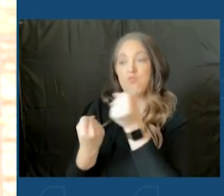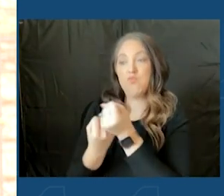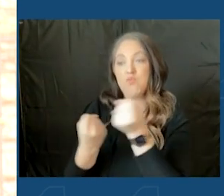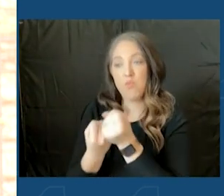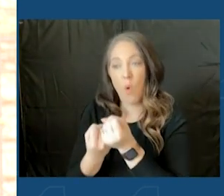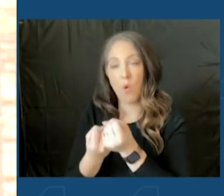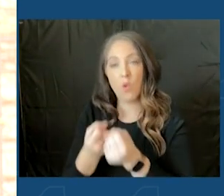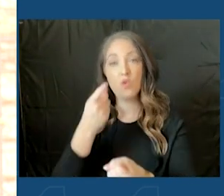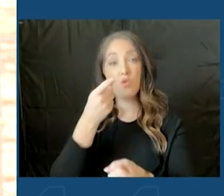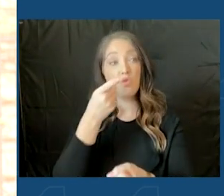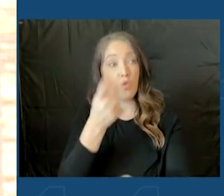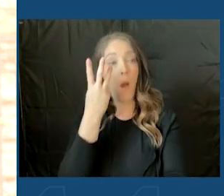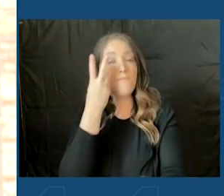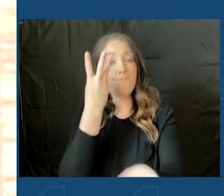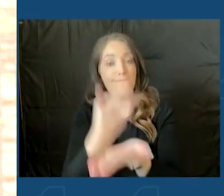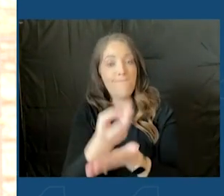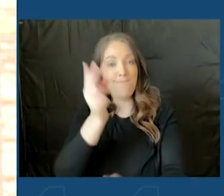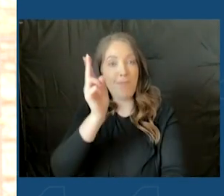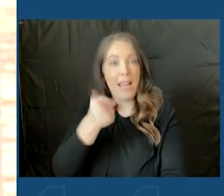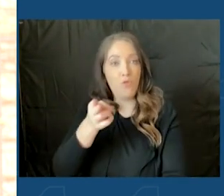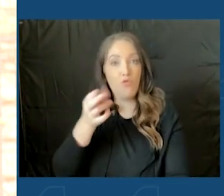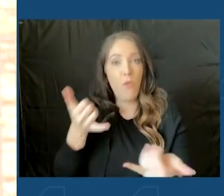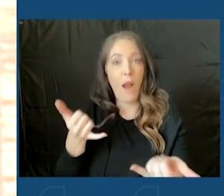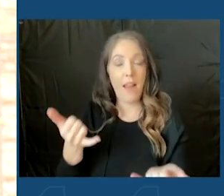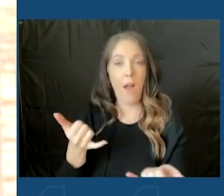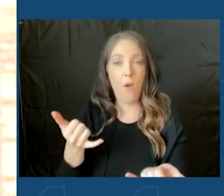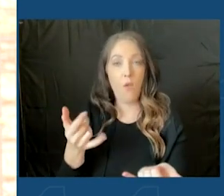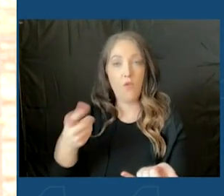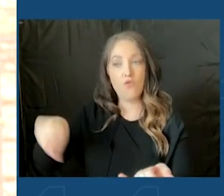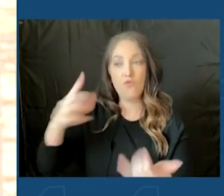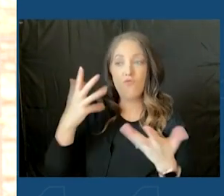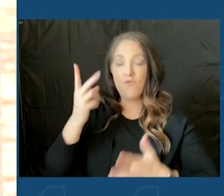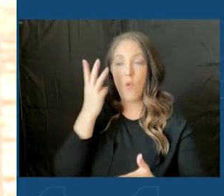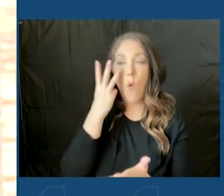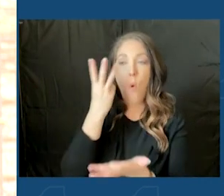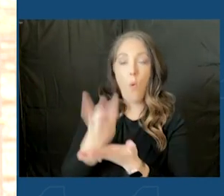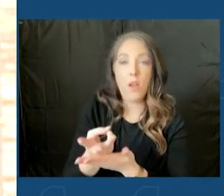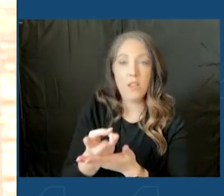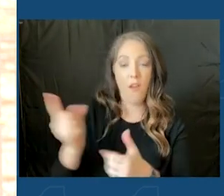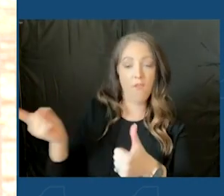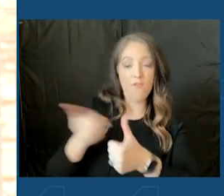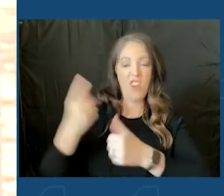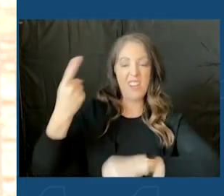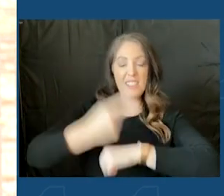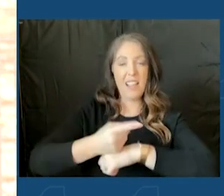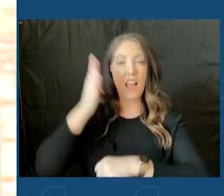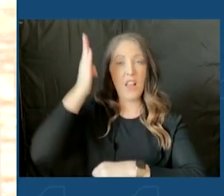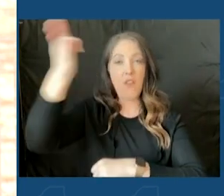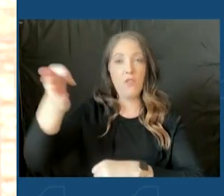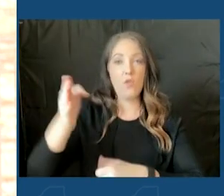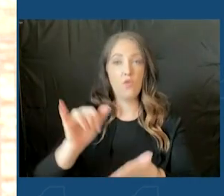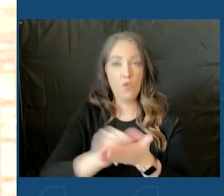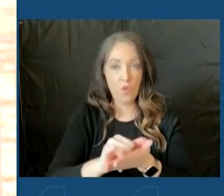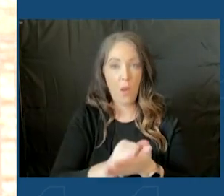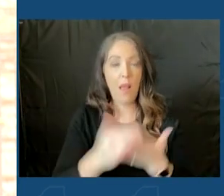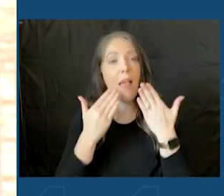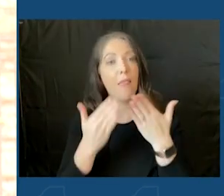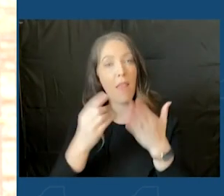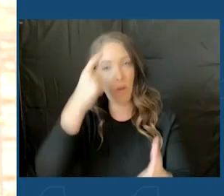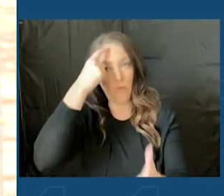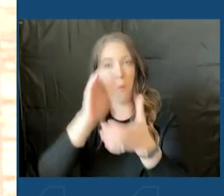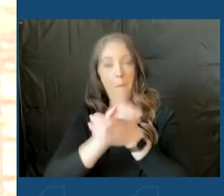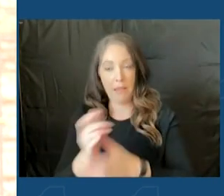witnessed history. You witnessed the first day of the future of New York. Thank you. Thank you for believing in us.